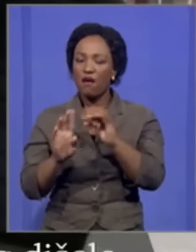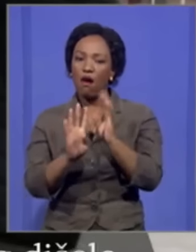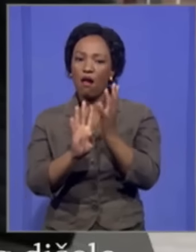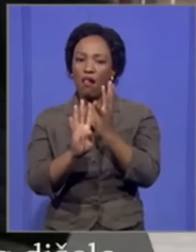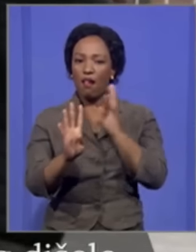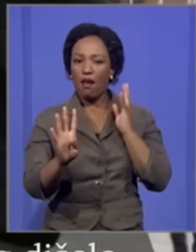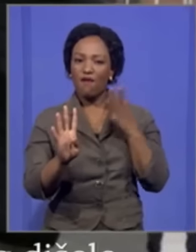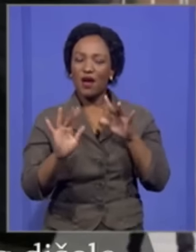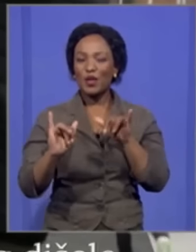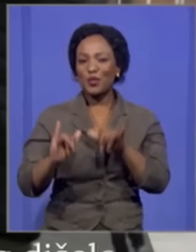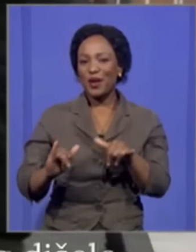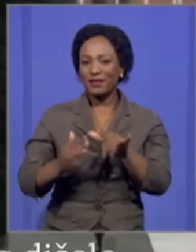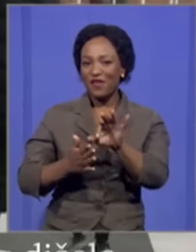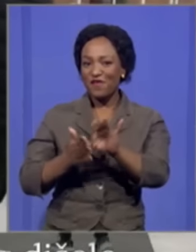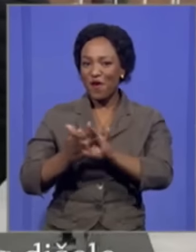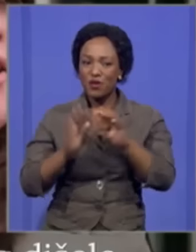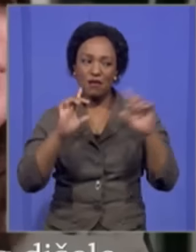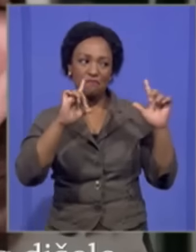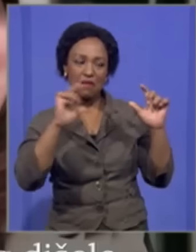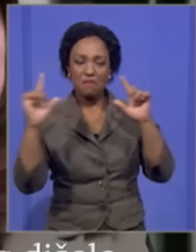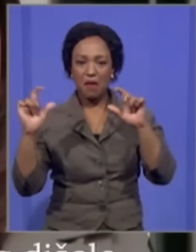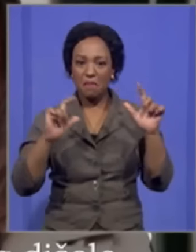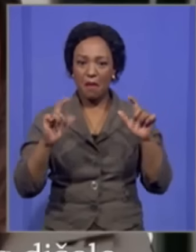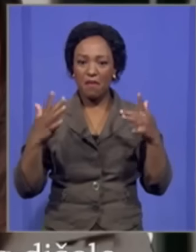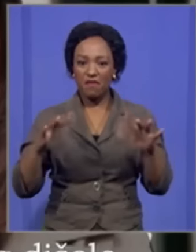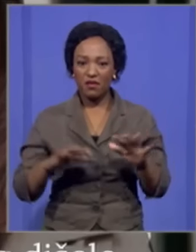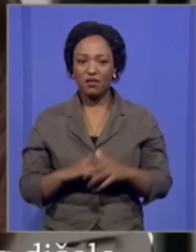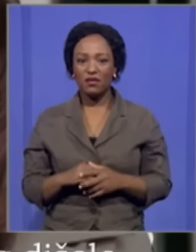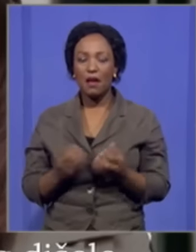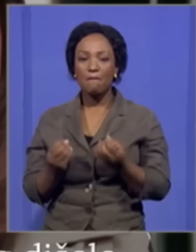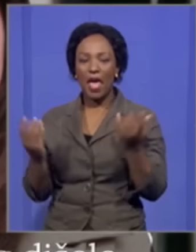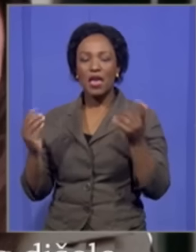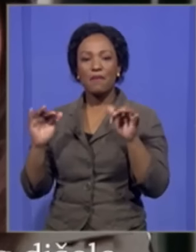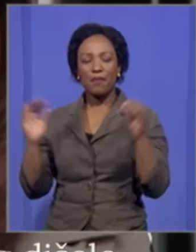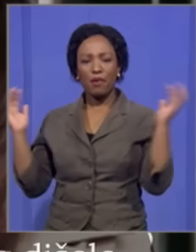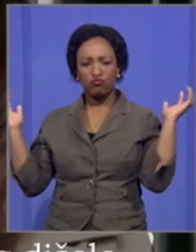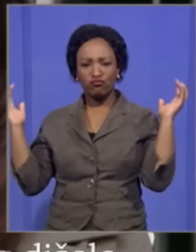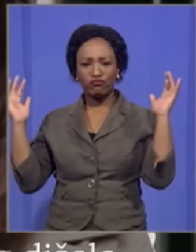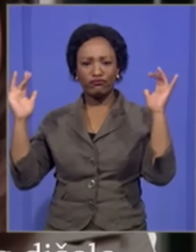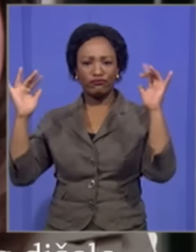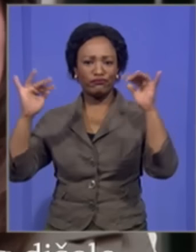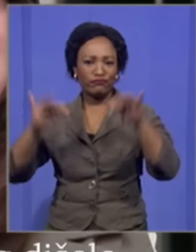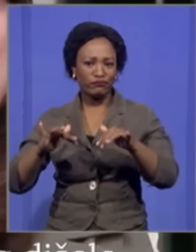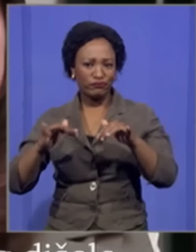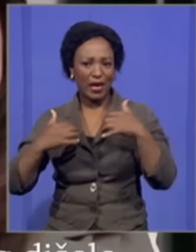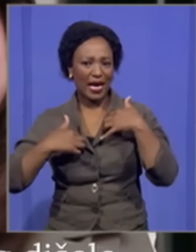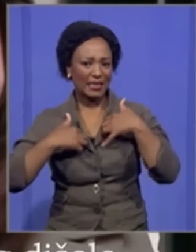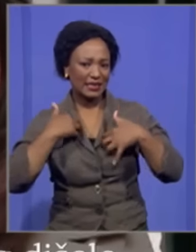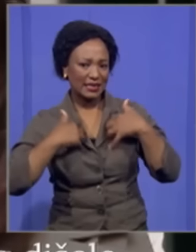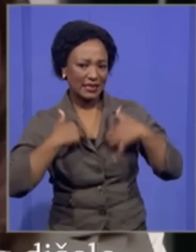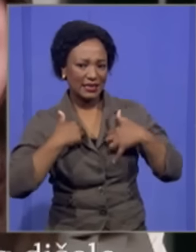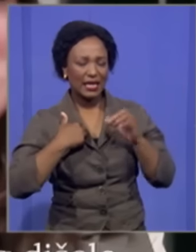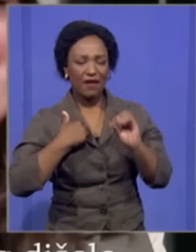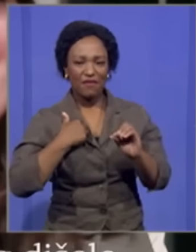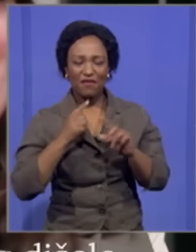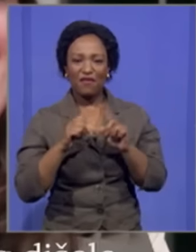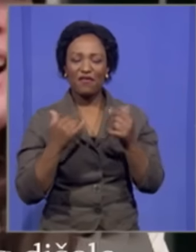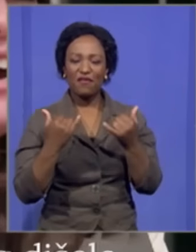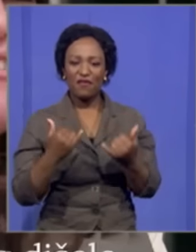ge a letetše go vouta. A lot of people have come out, which is very exciting. Everyone brought a lot of gears,